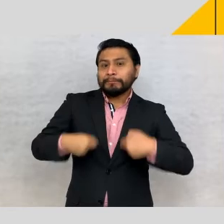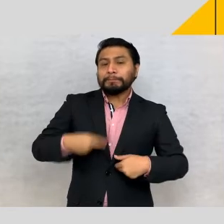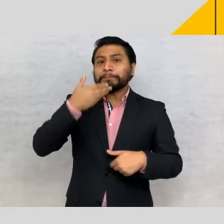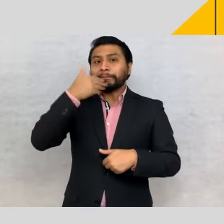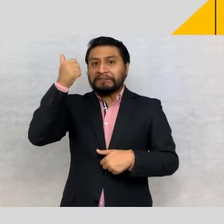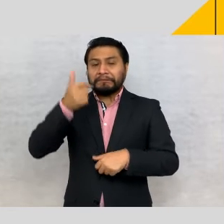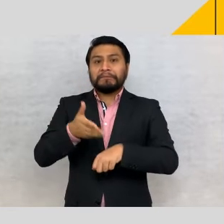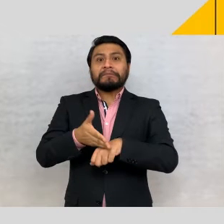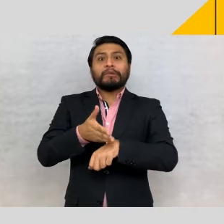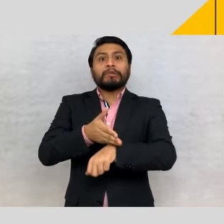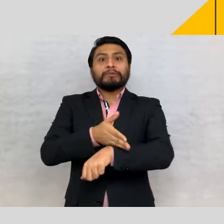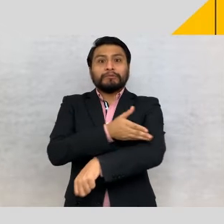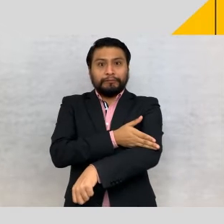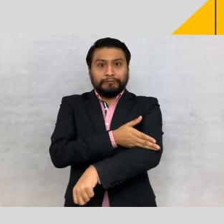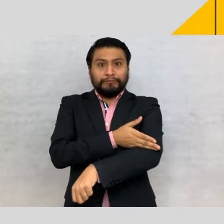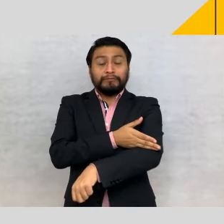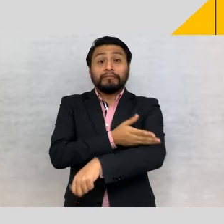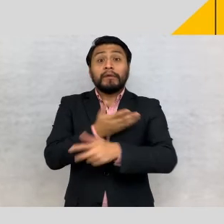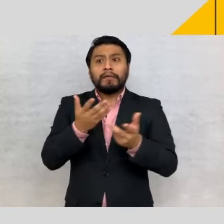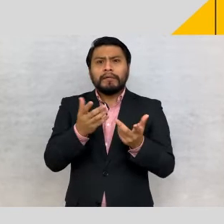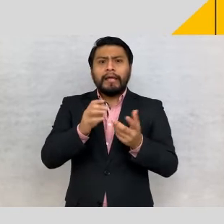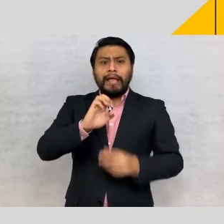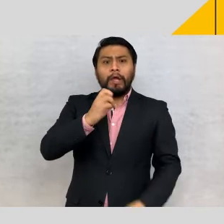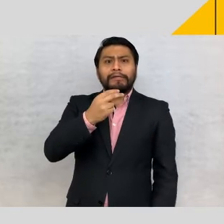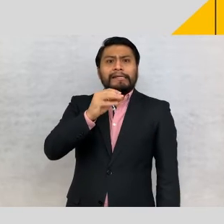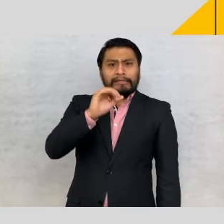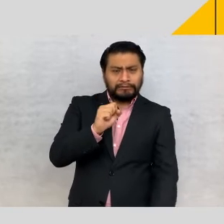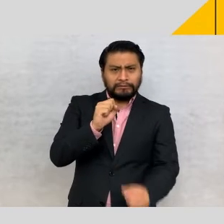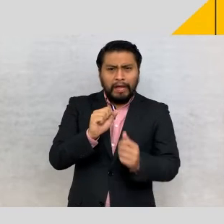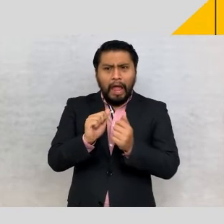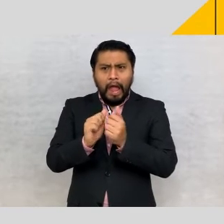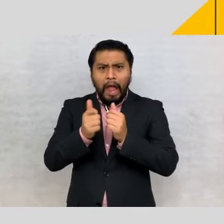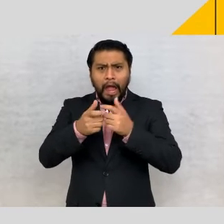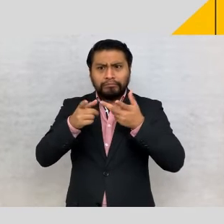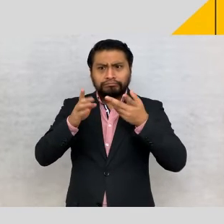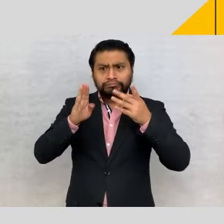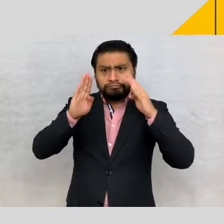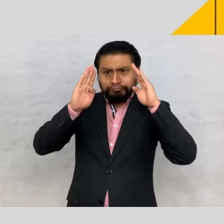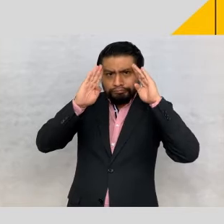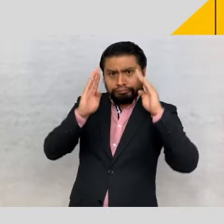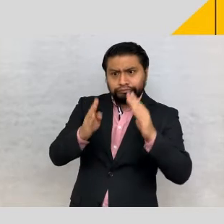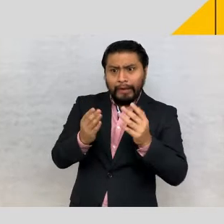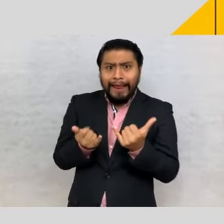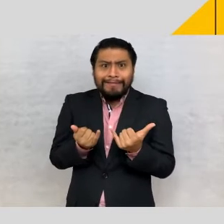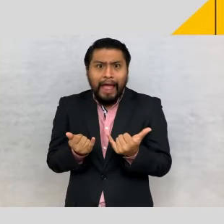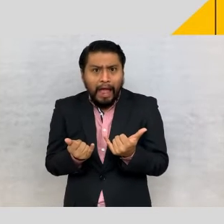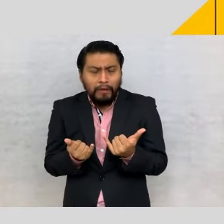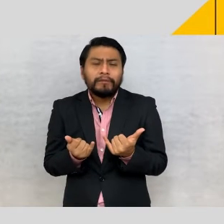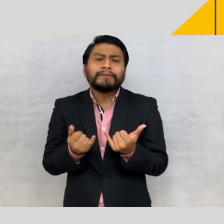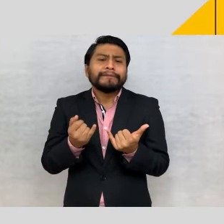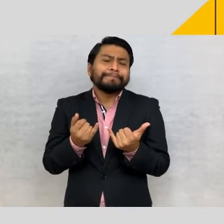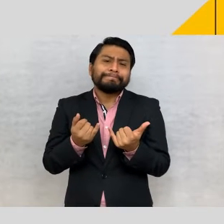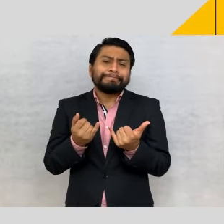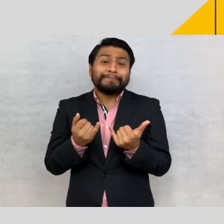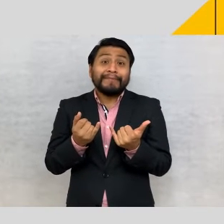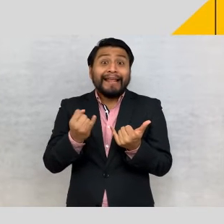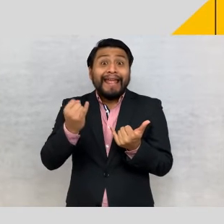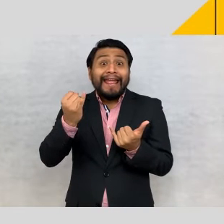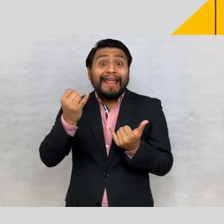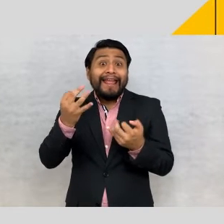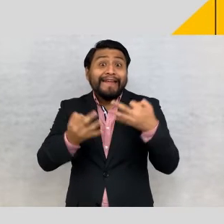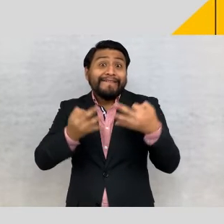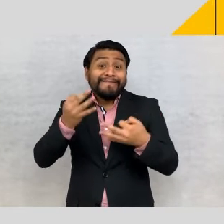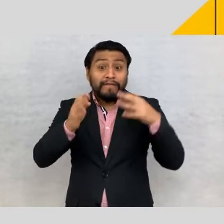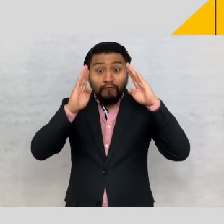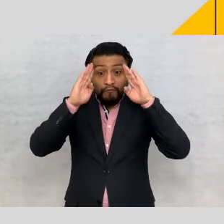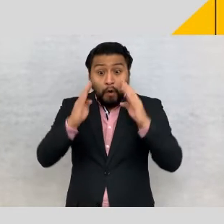think of a eugenics that only focuses on the present day. If eugenics focuses on the present